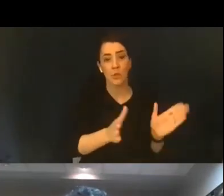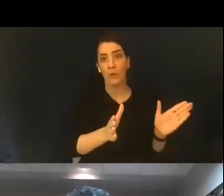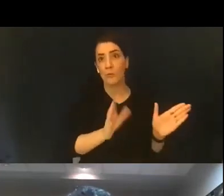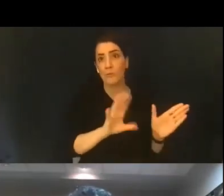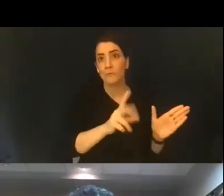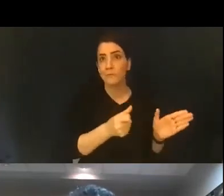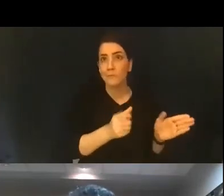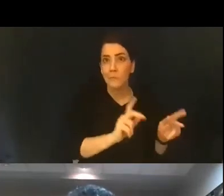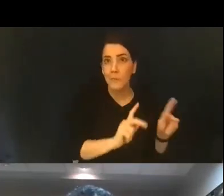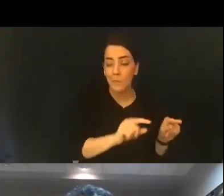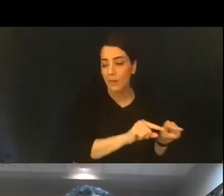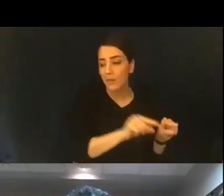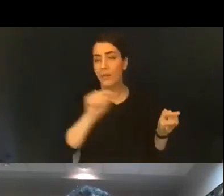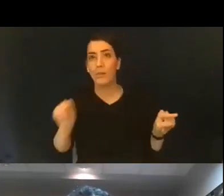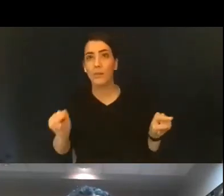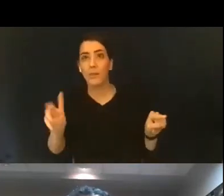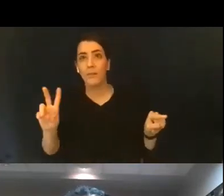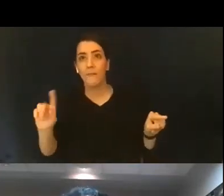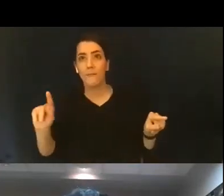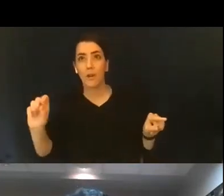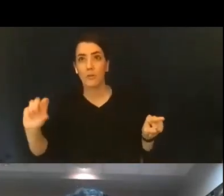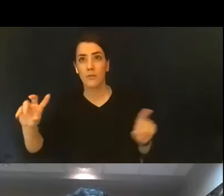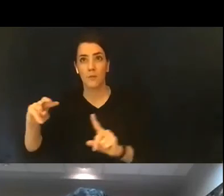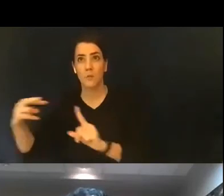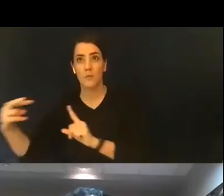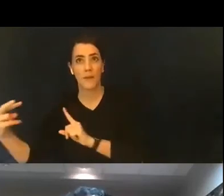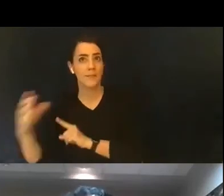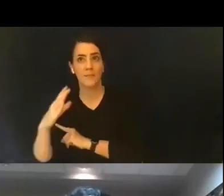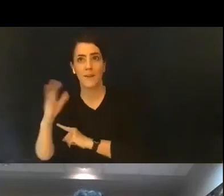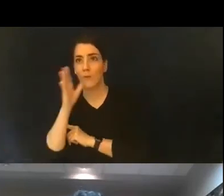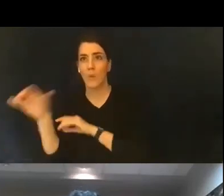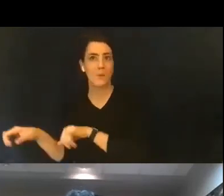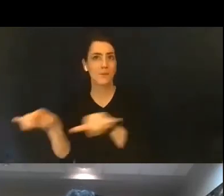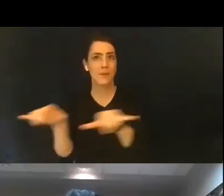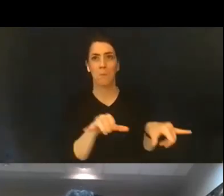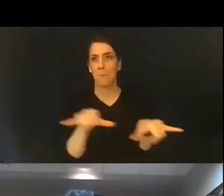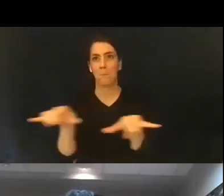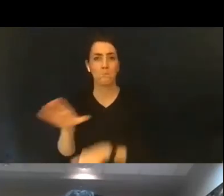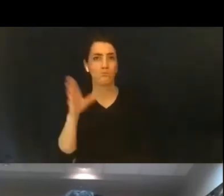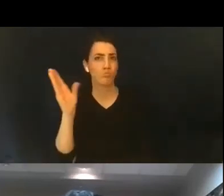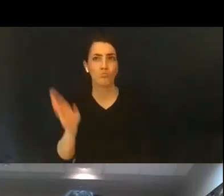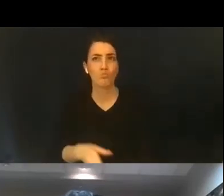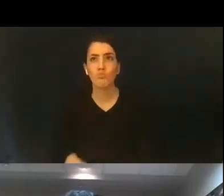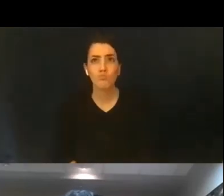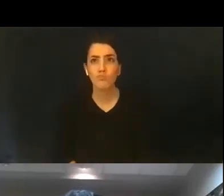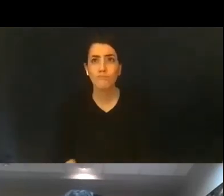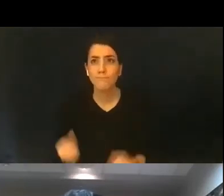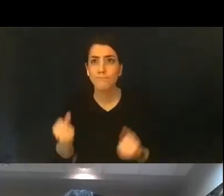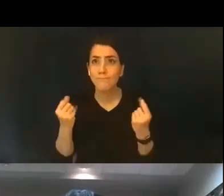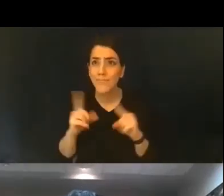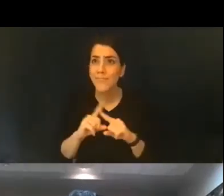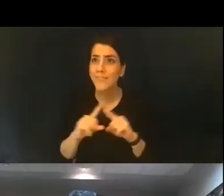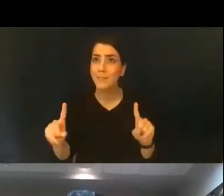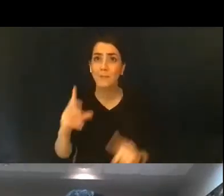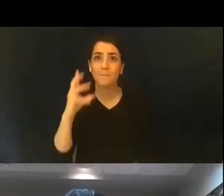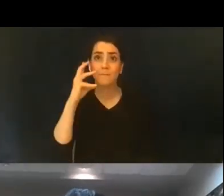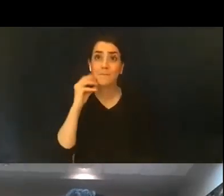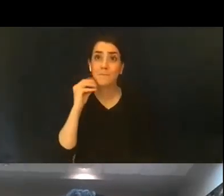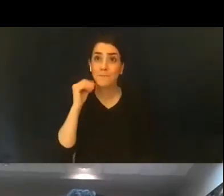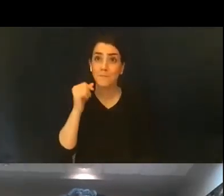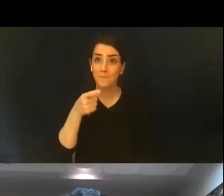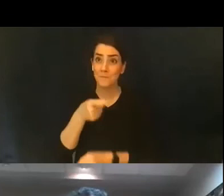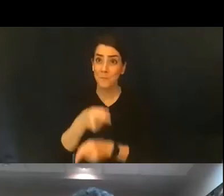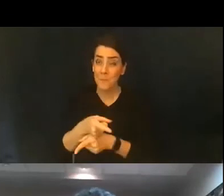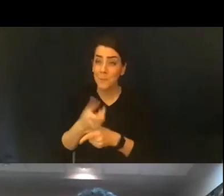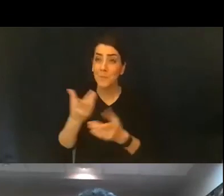teachers to have a basic understanding of what happened. Because people did die. In the movie, people were dying. People were being